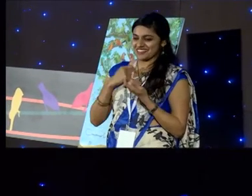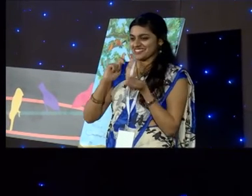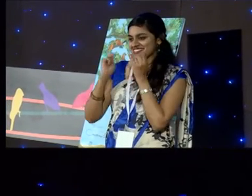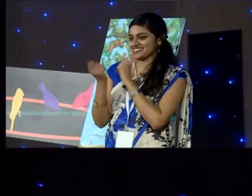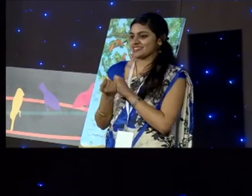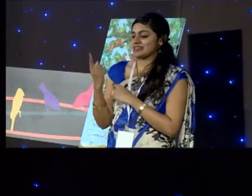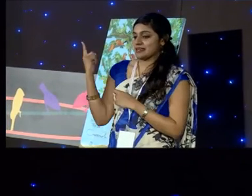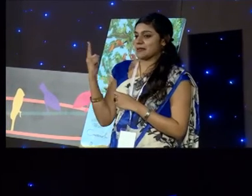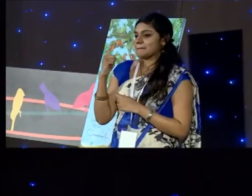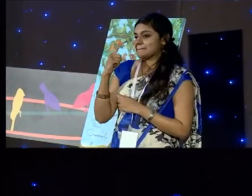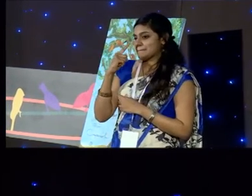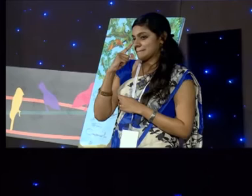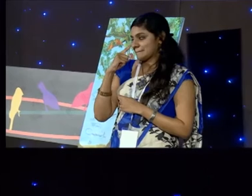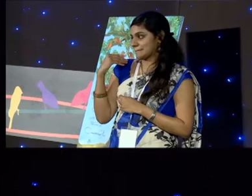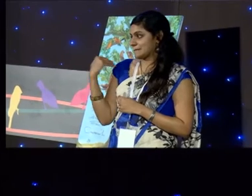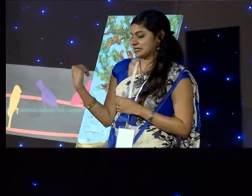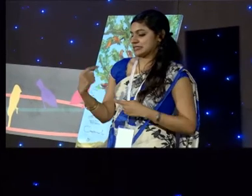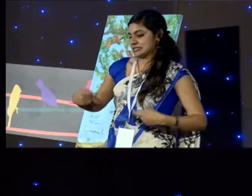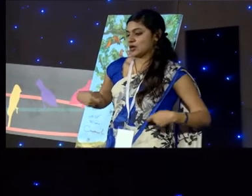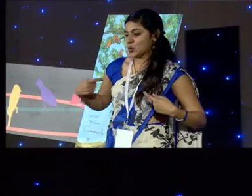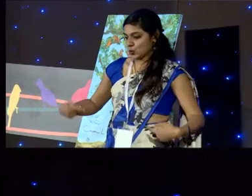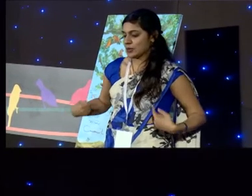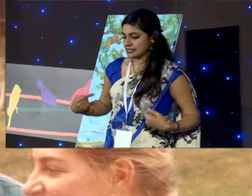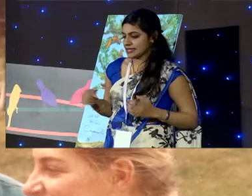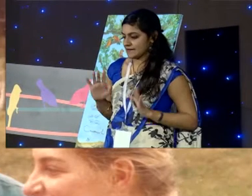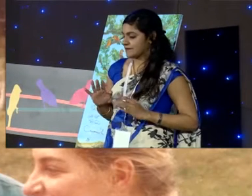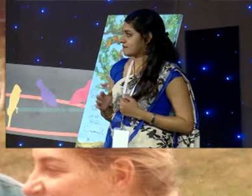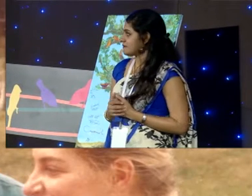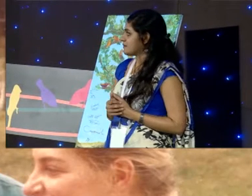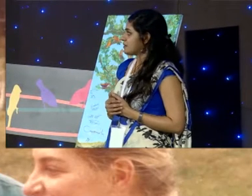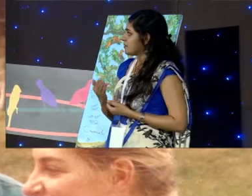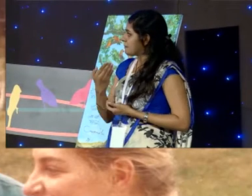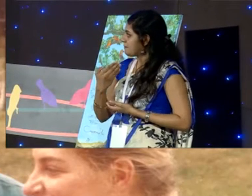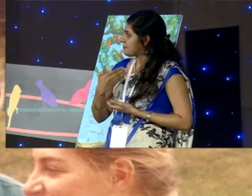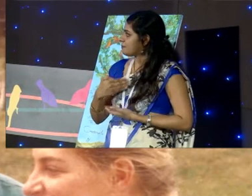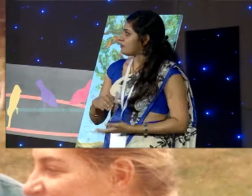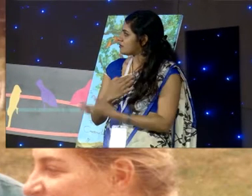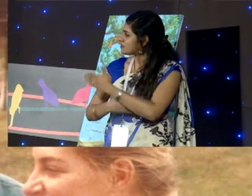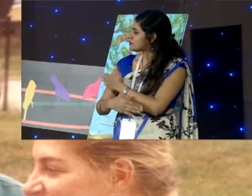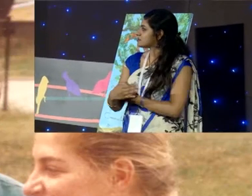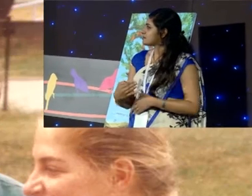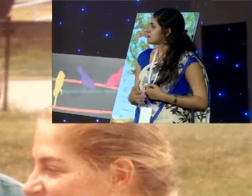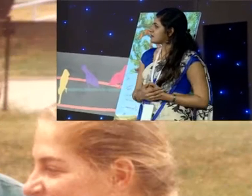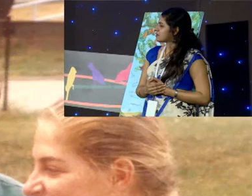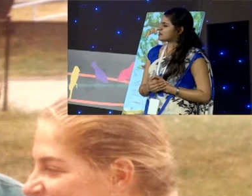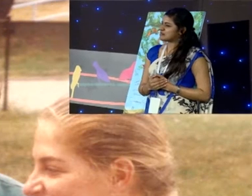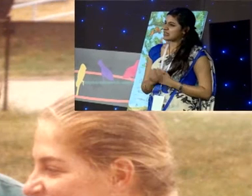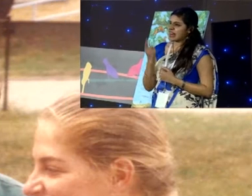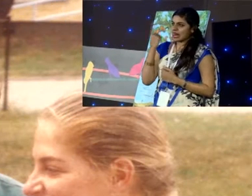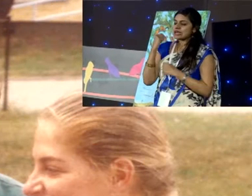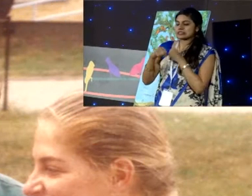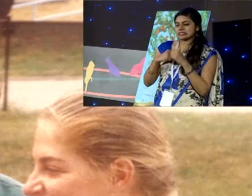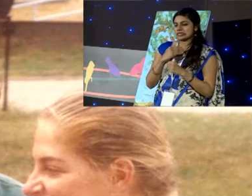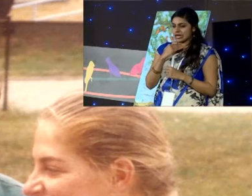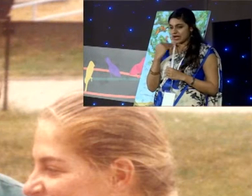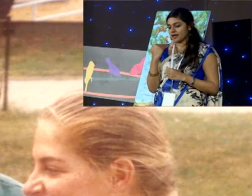My sister Susie is the one in the wheelchair, and she was born with disabilities, sadly passed away last year, but